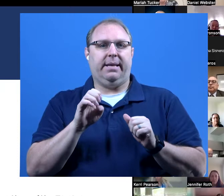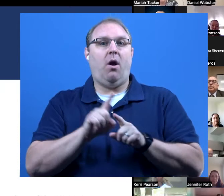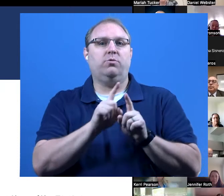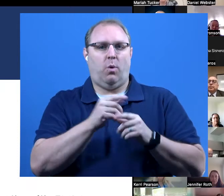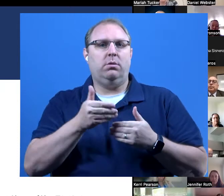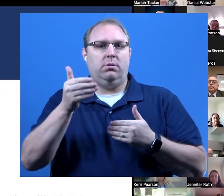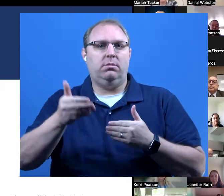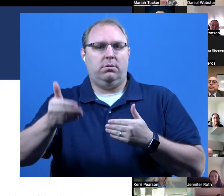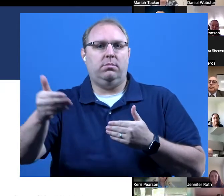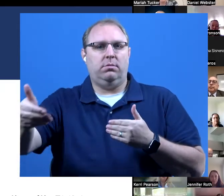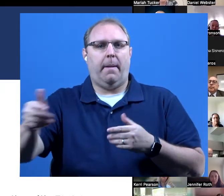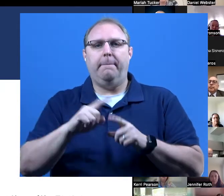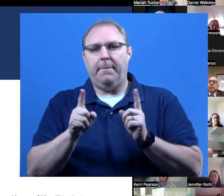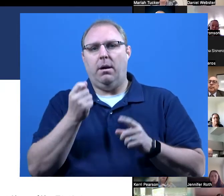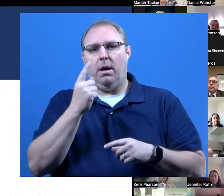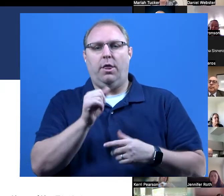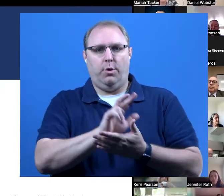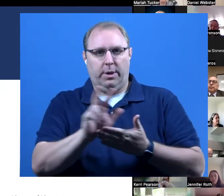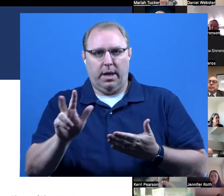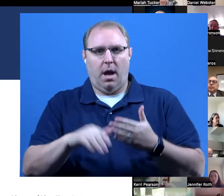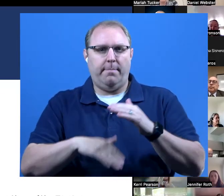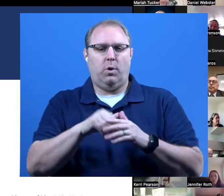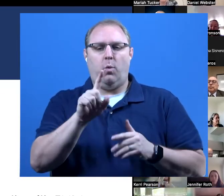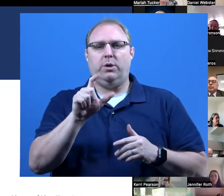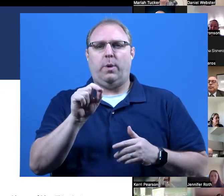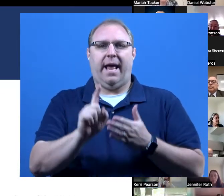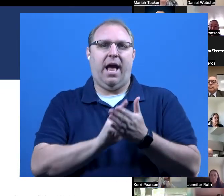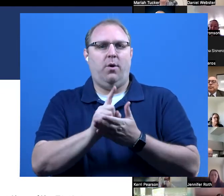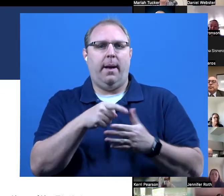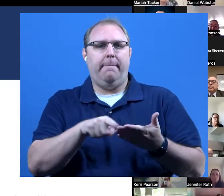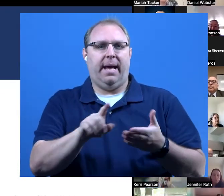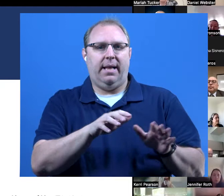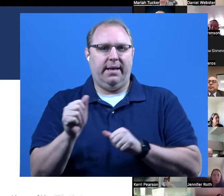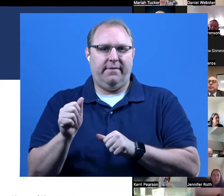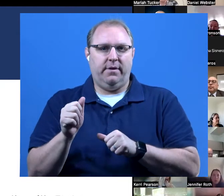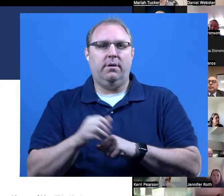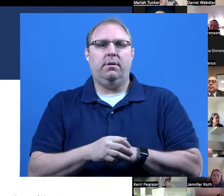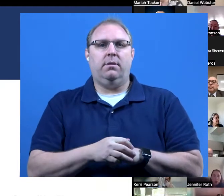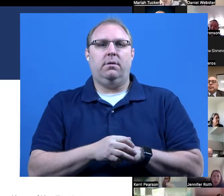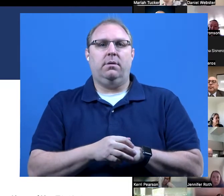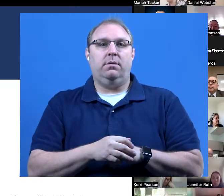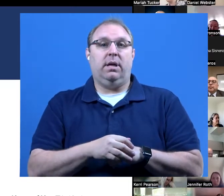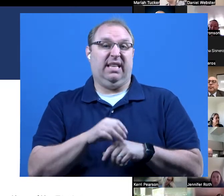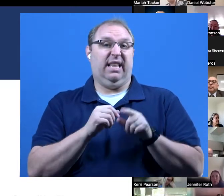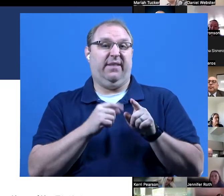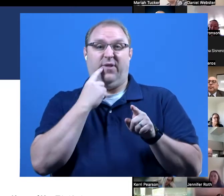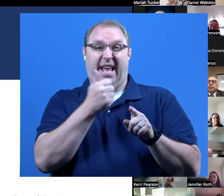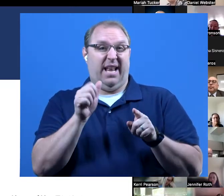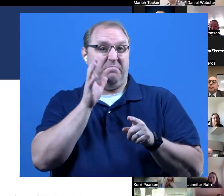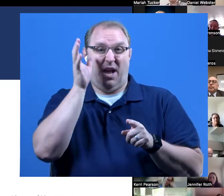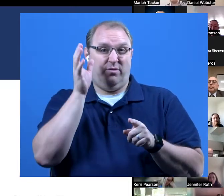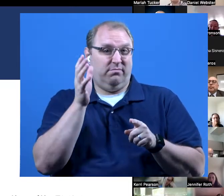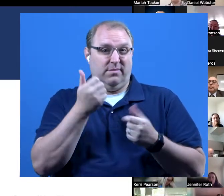birth of a child. It can be taken intermittently, but it is 3 weeks, up to 120 hours of paid